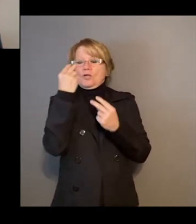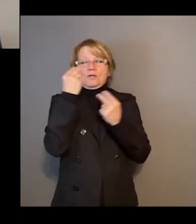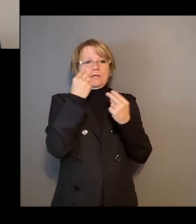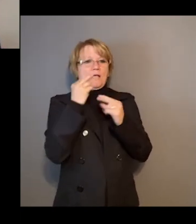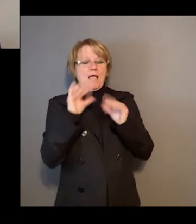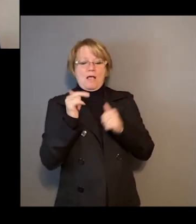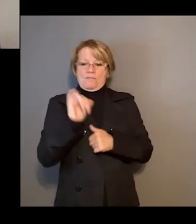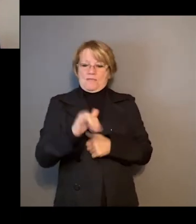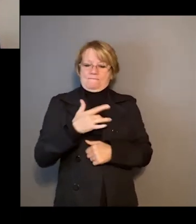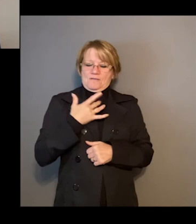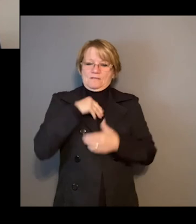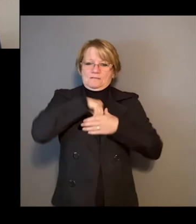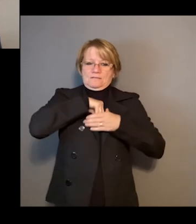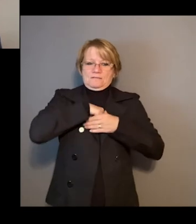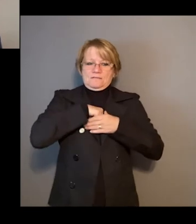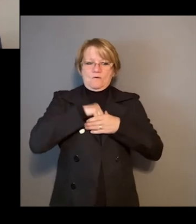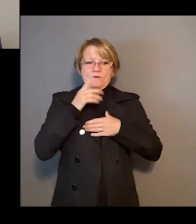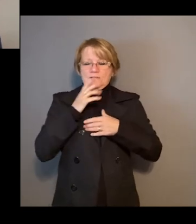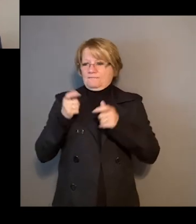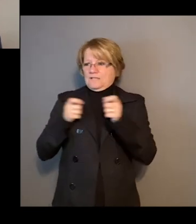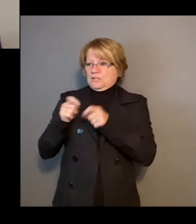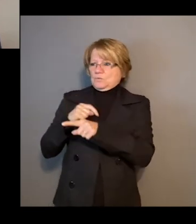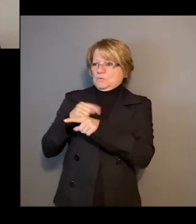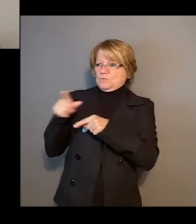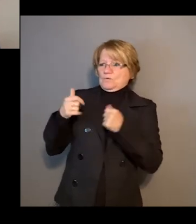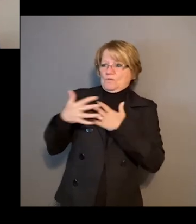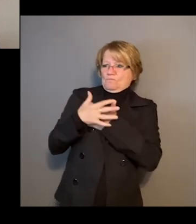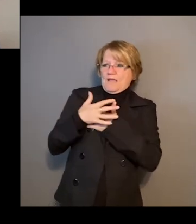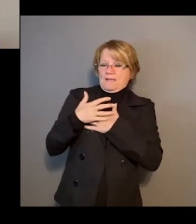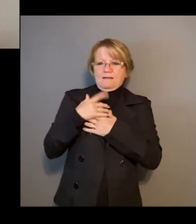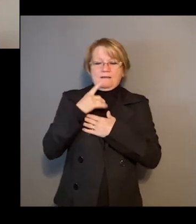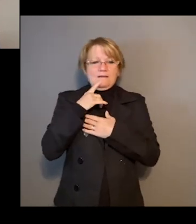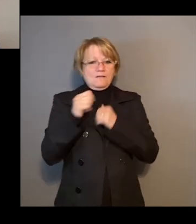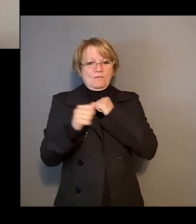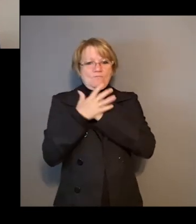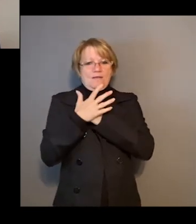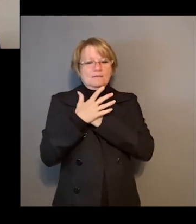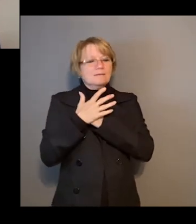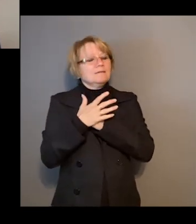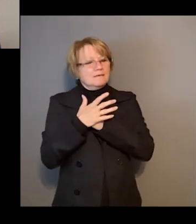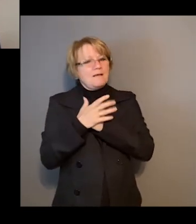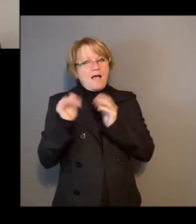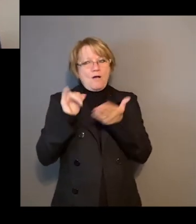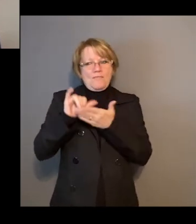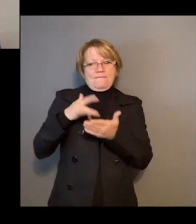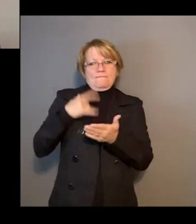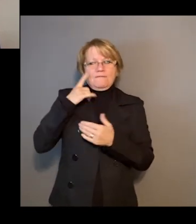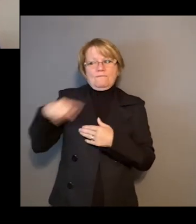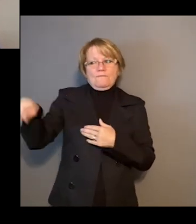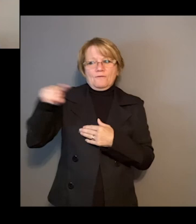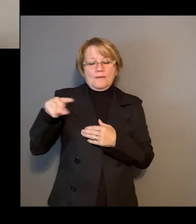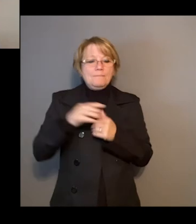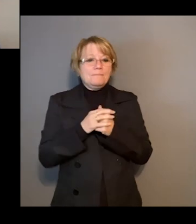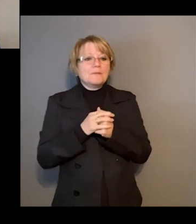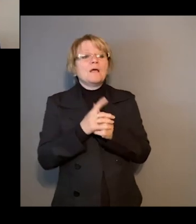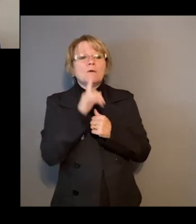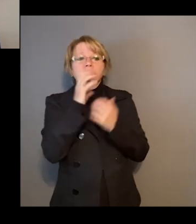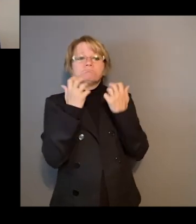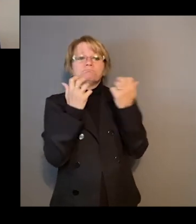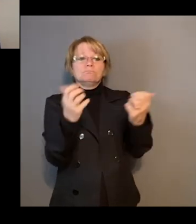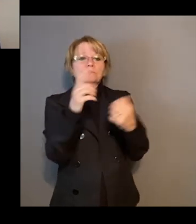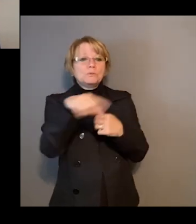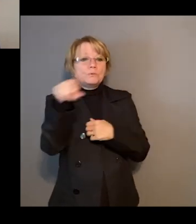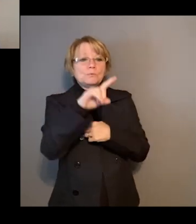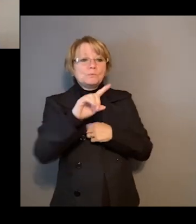a threat? And I know some of you that are listening may not be a person of color, and you may have felt that you couldn't